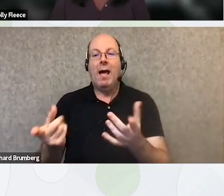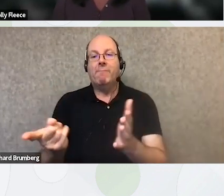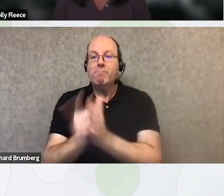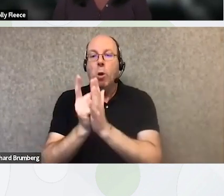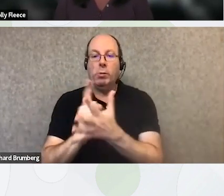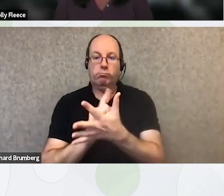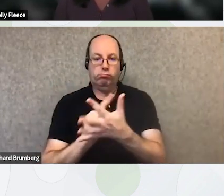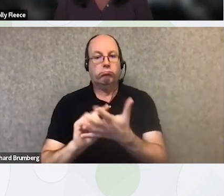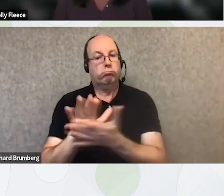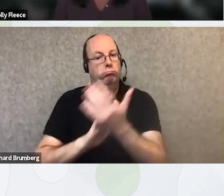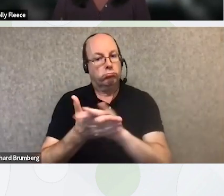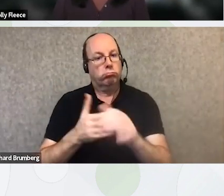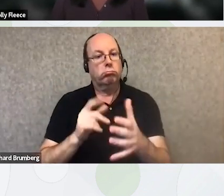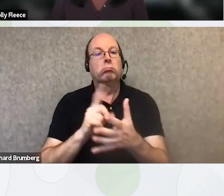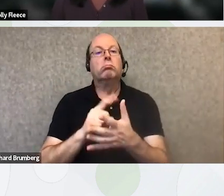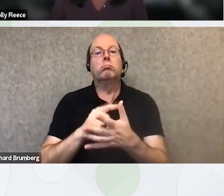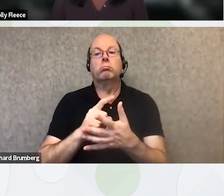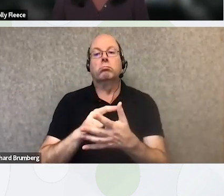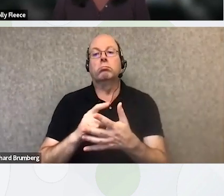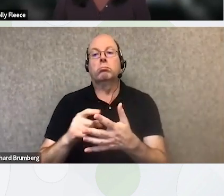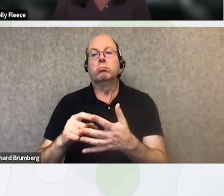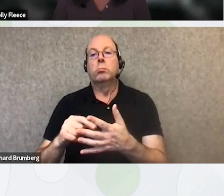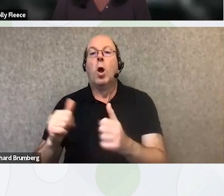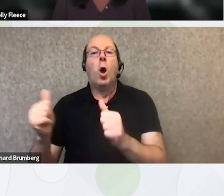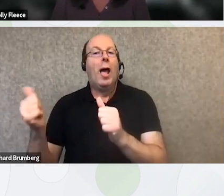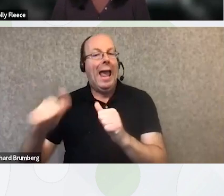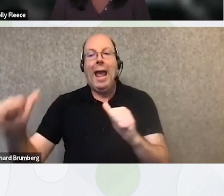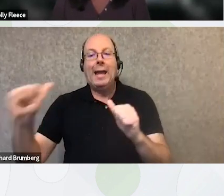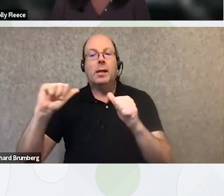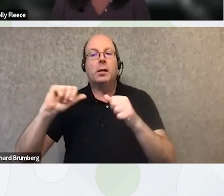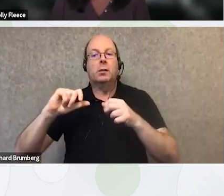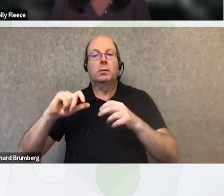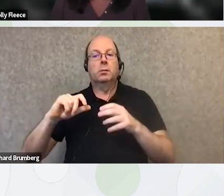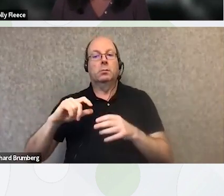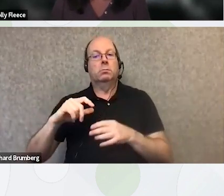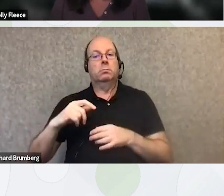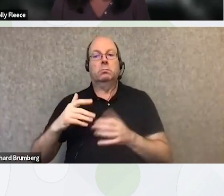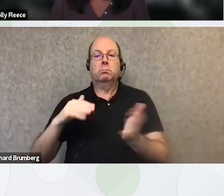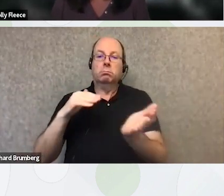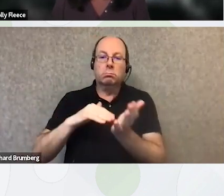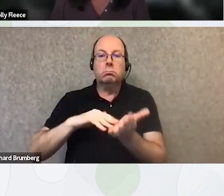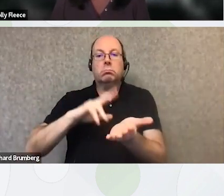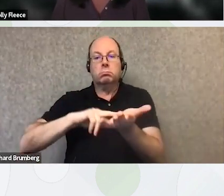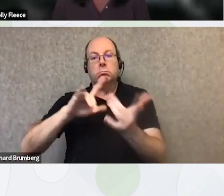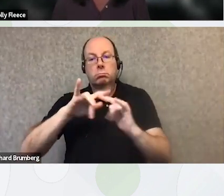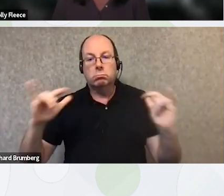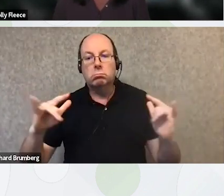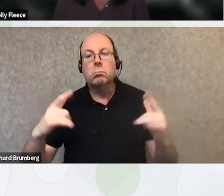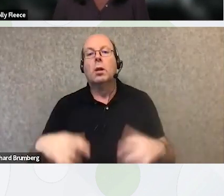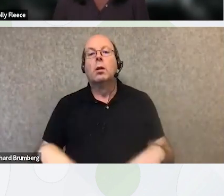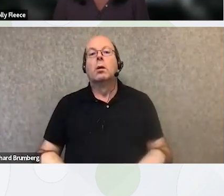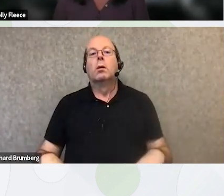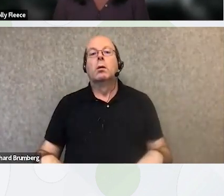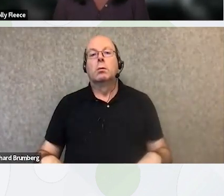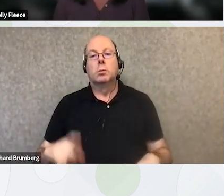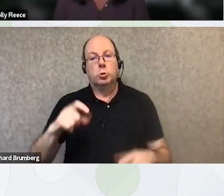hygiene, where all healthcare personnel should remember these for every patient encounter.